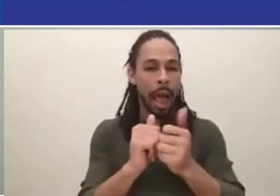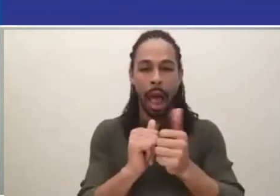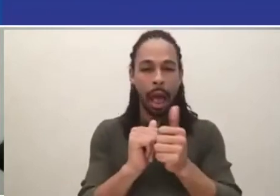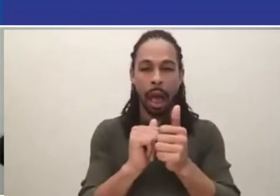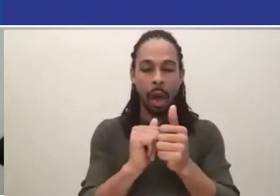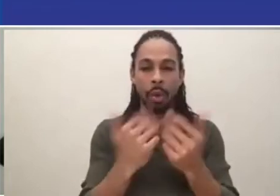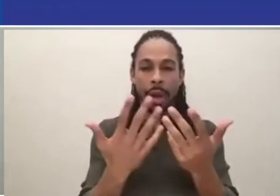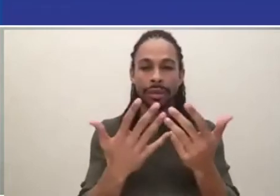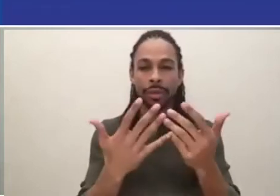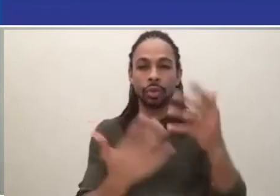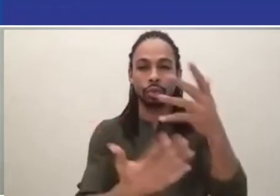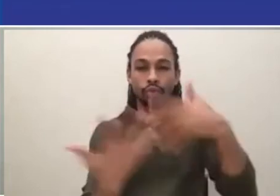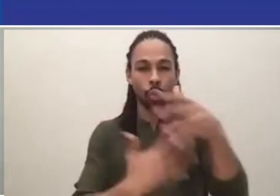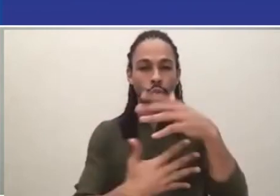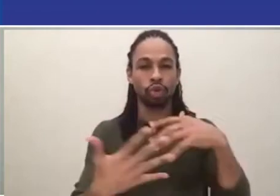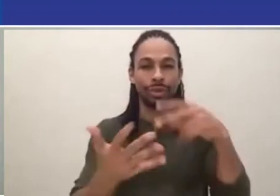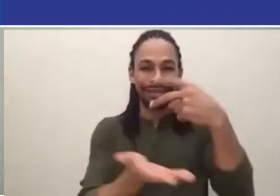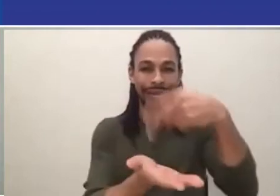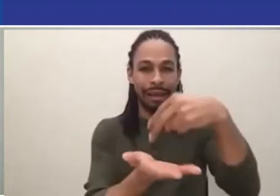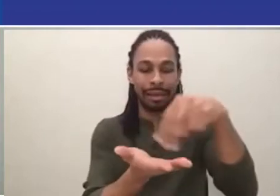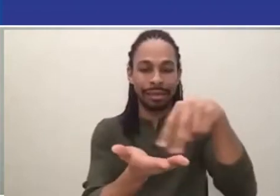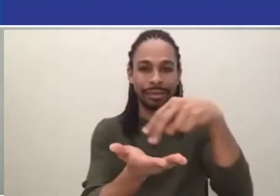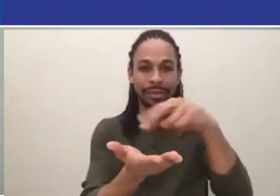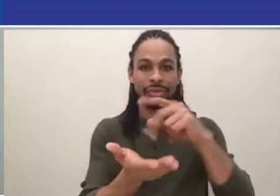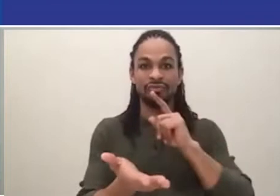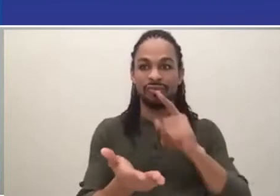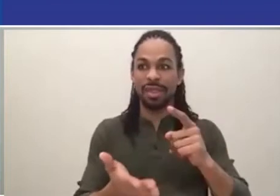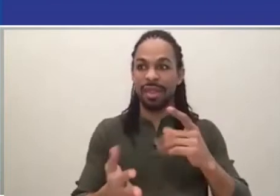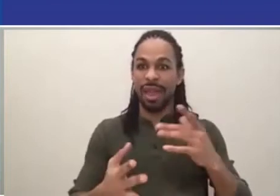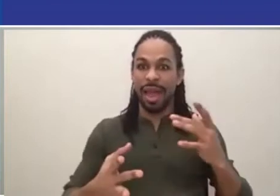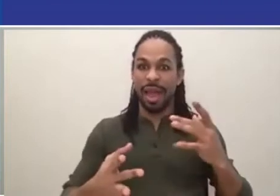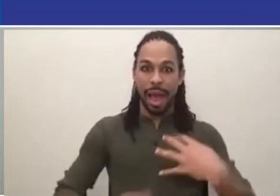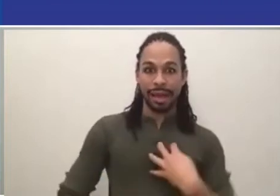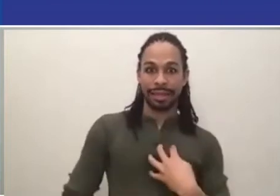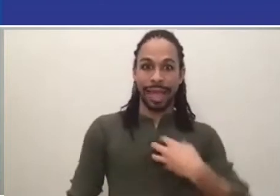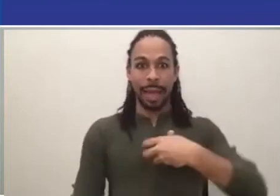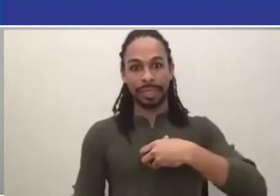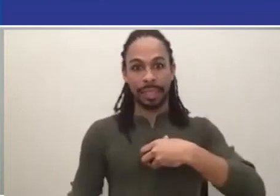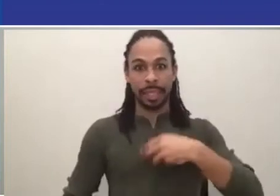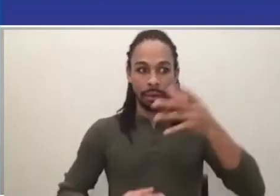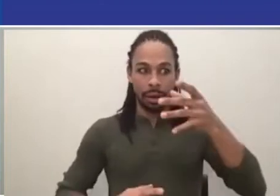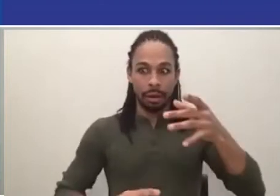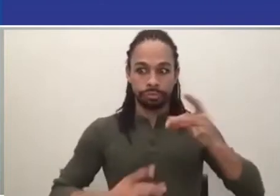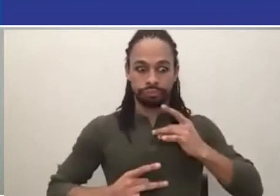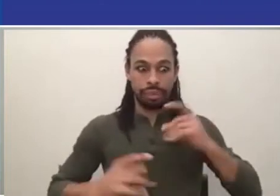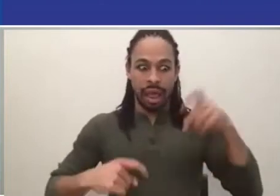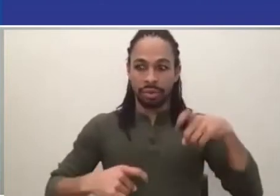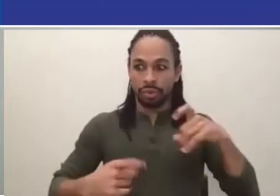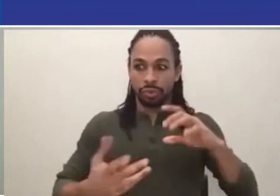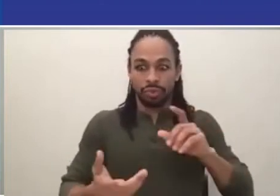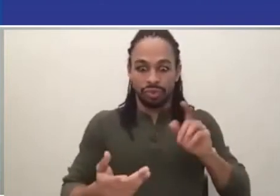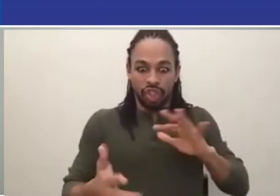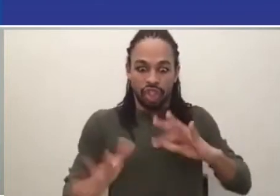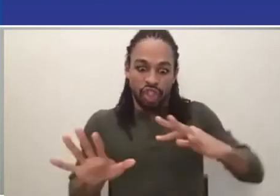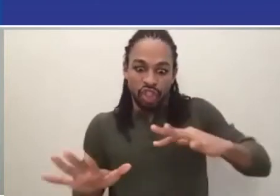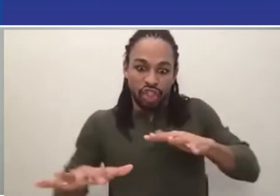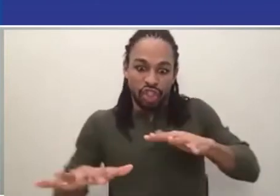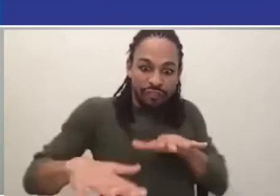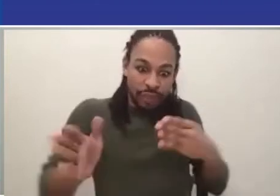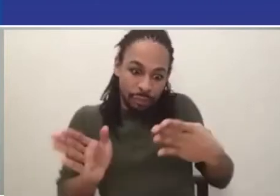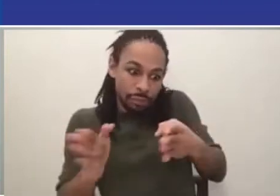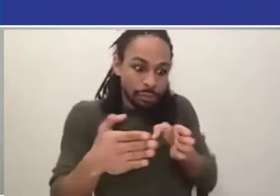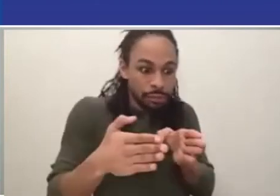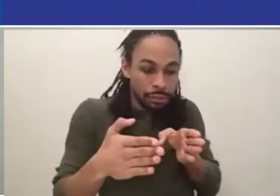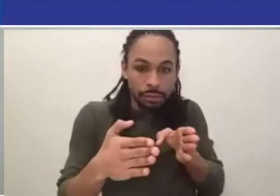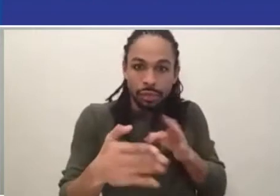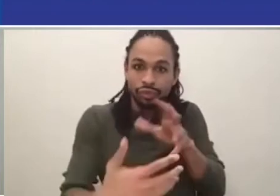dance adapted to the pandemic moment? Now, we are used to being in dance studios.